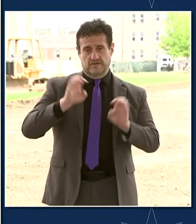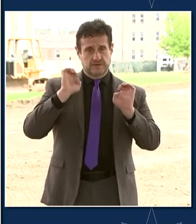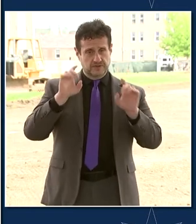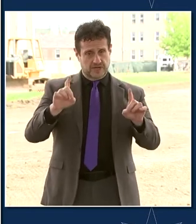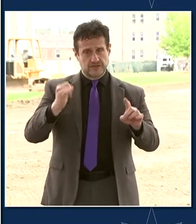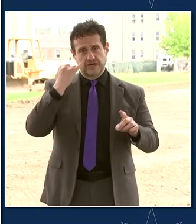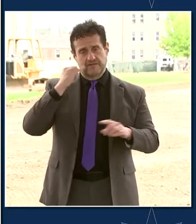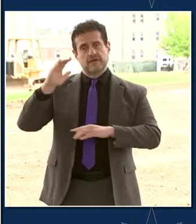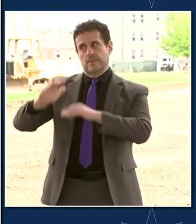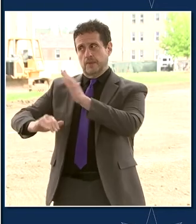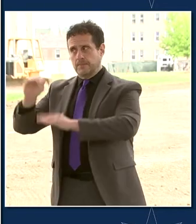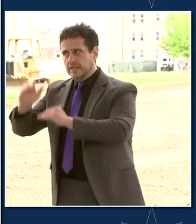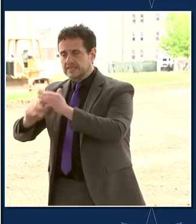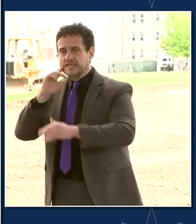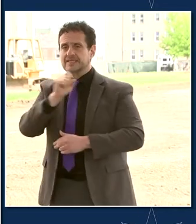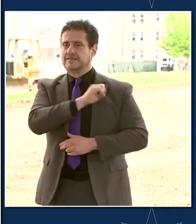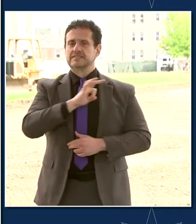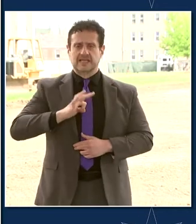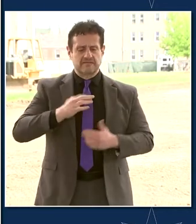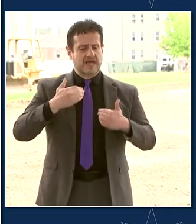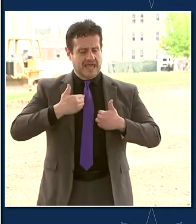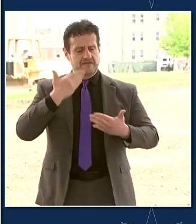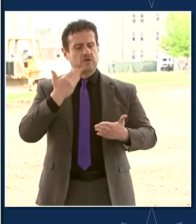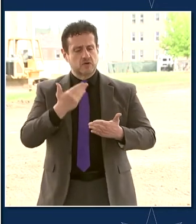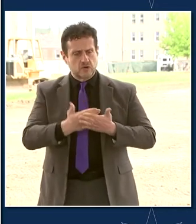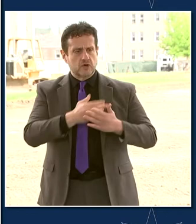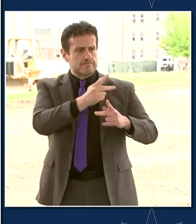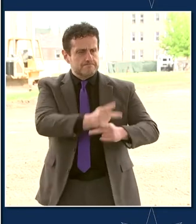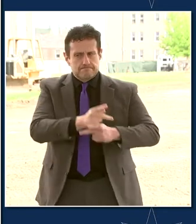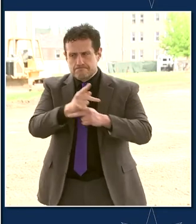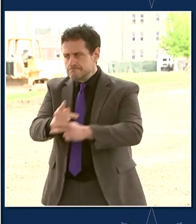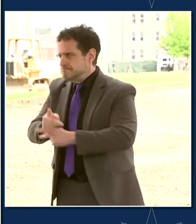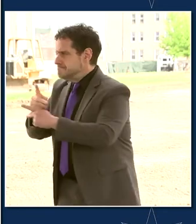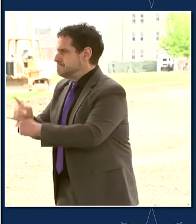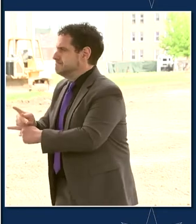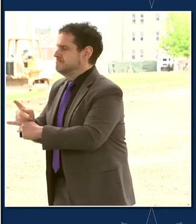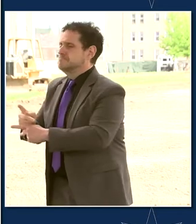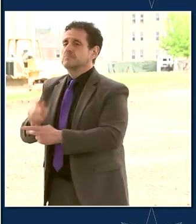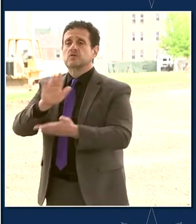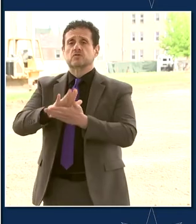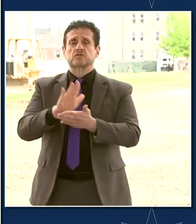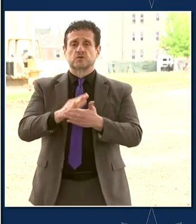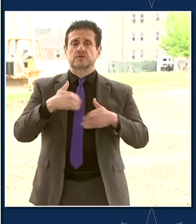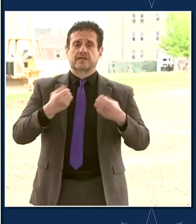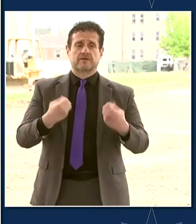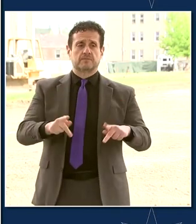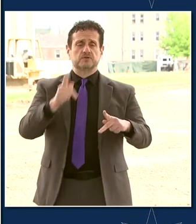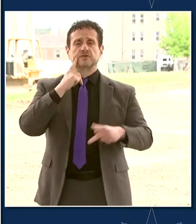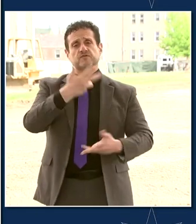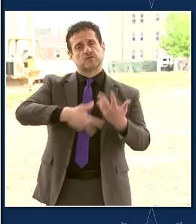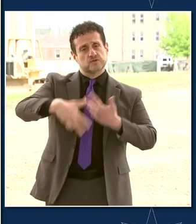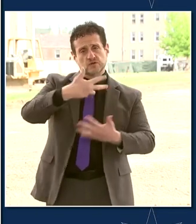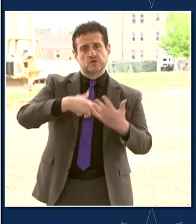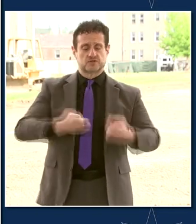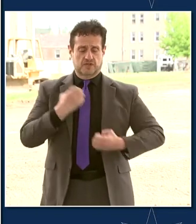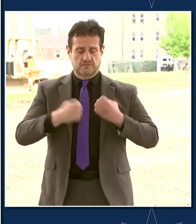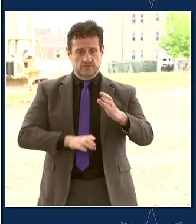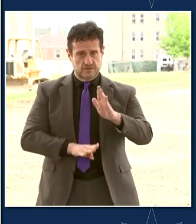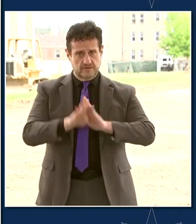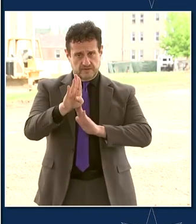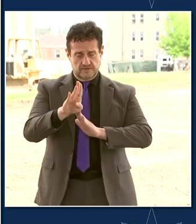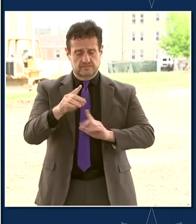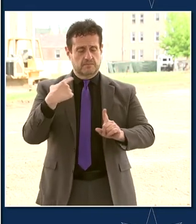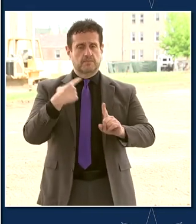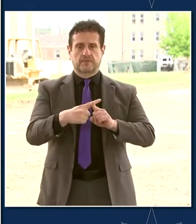and staff are well taken care of. Our schools provide opportunities for social and emotional development in addition